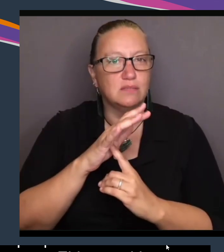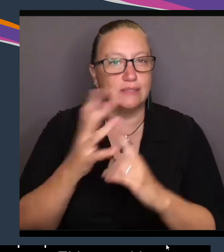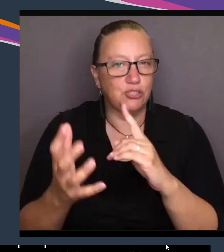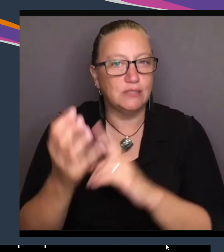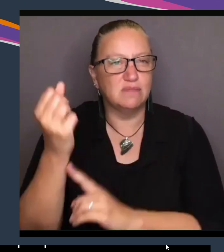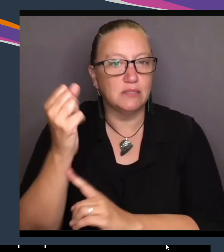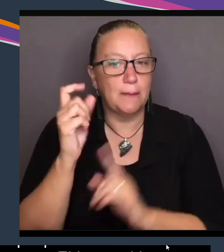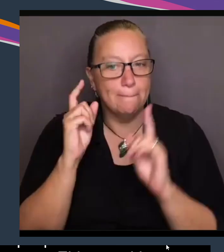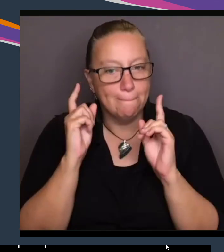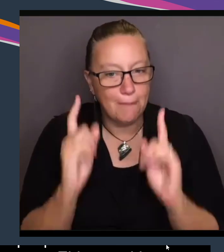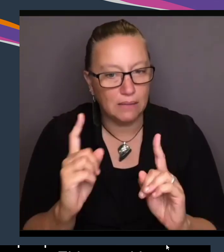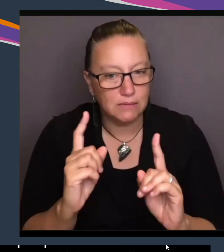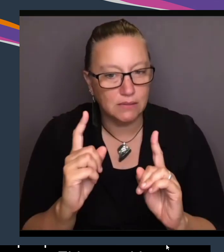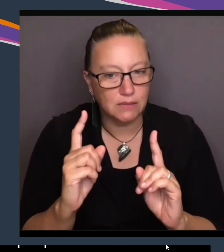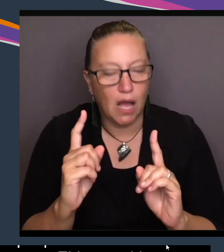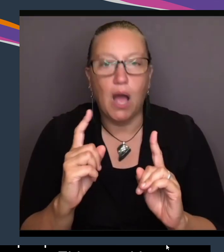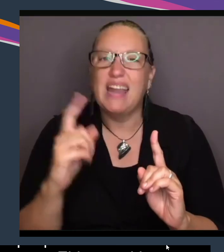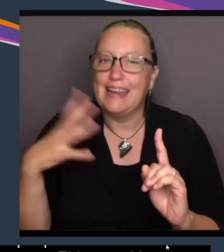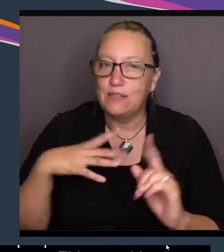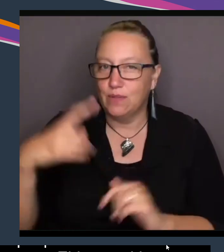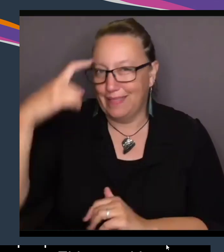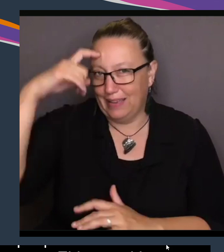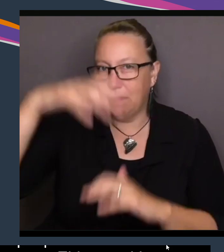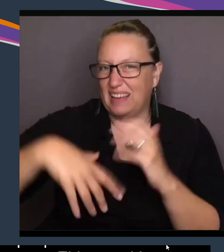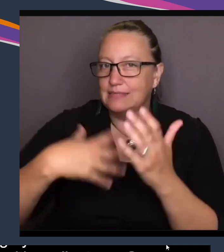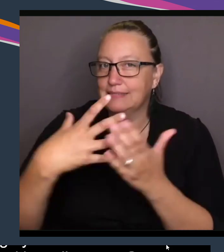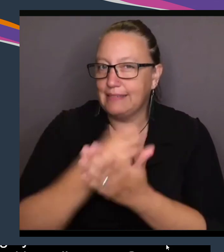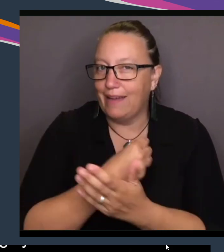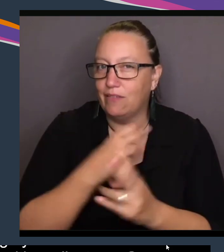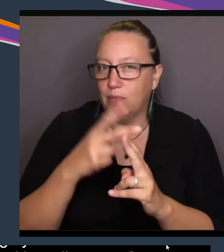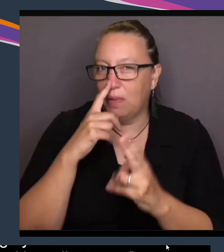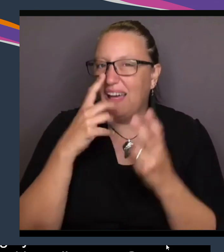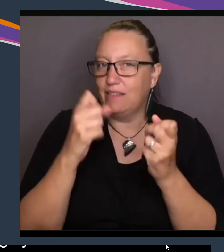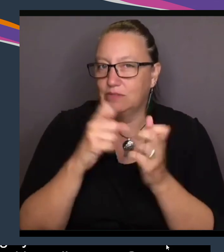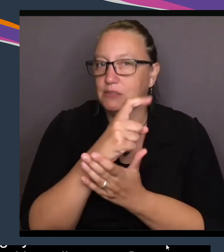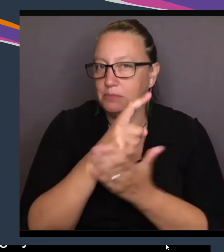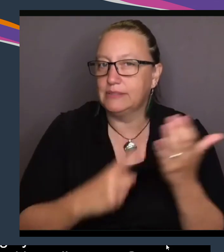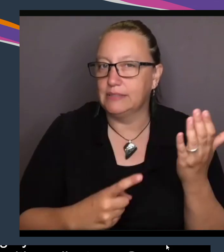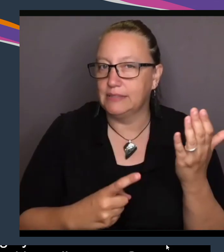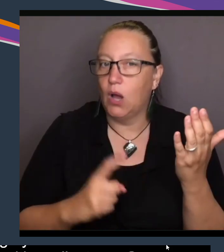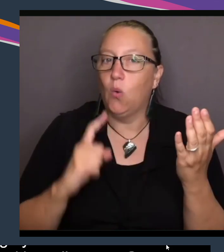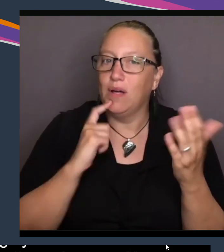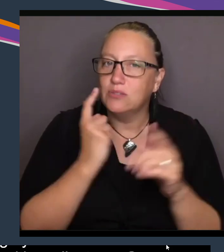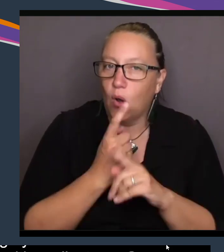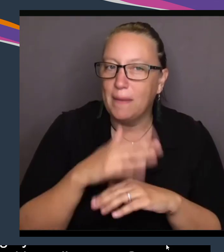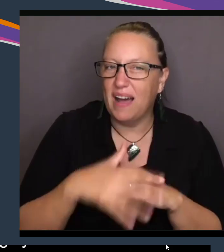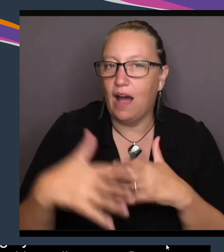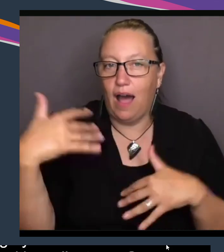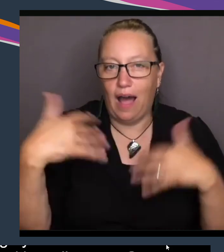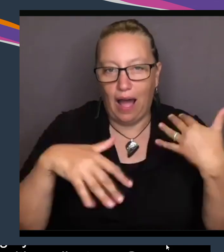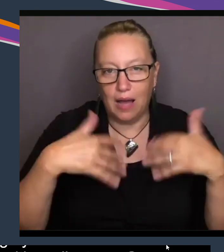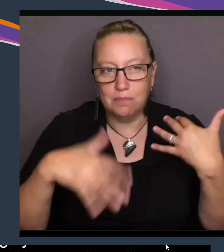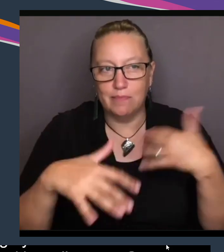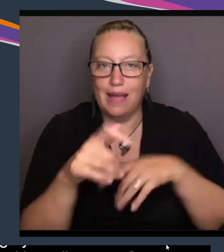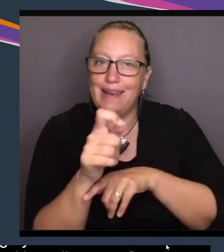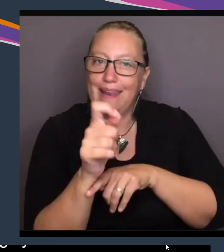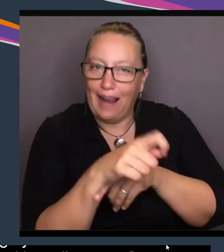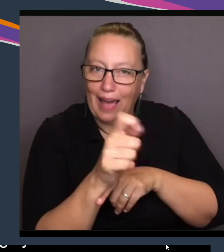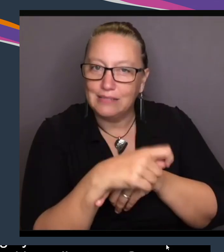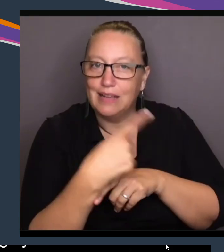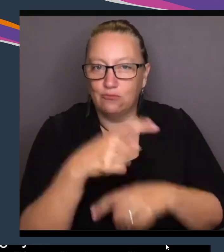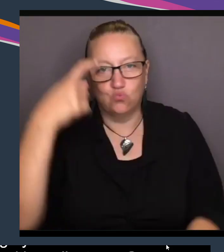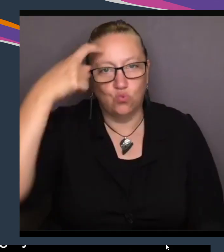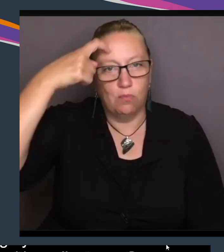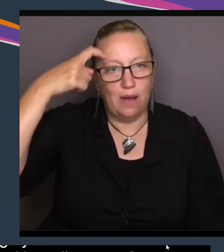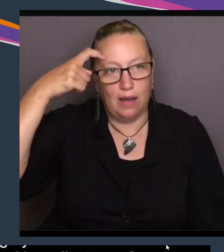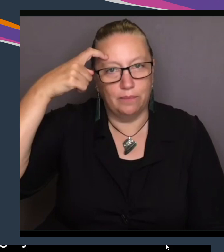may include reference to experiences of harm, neglect and trauma. We provide this content warning to